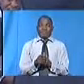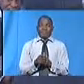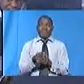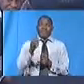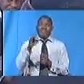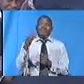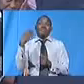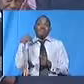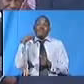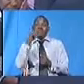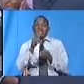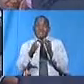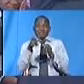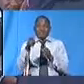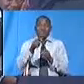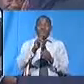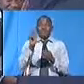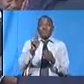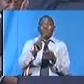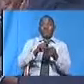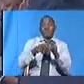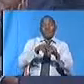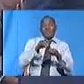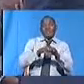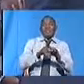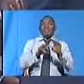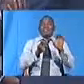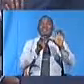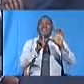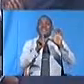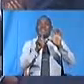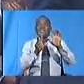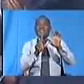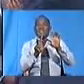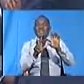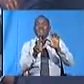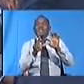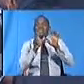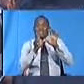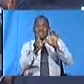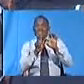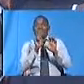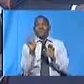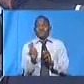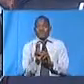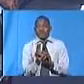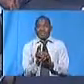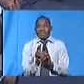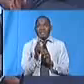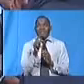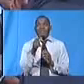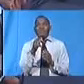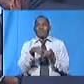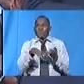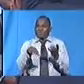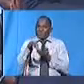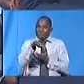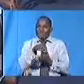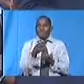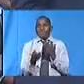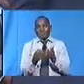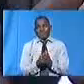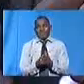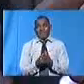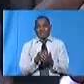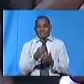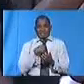you used those figures in C3, you would actually have a confused picture. And